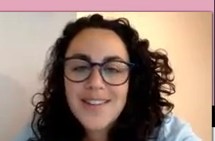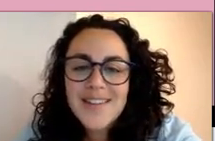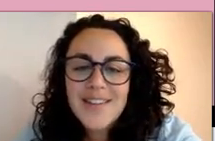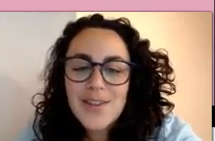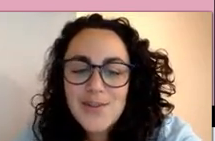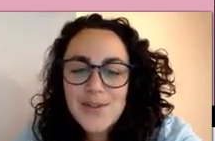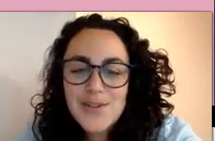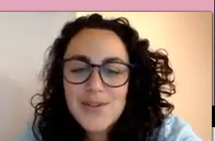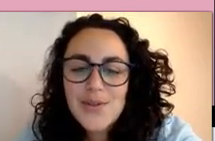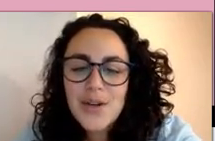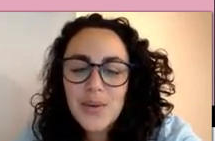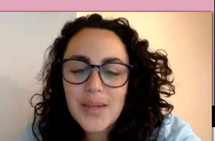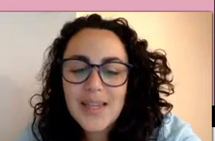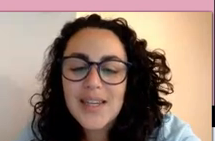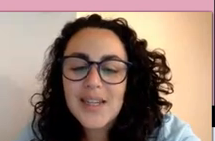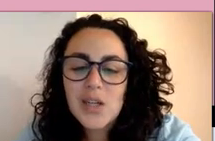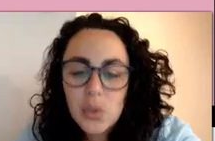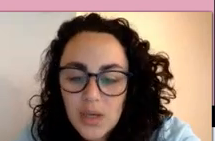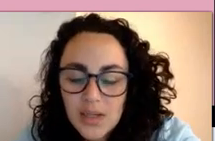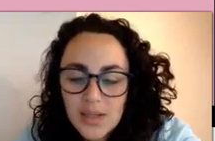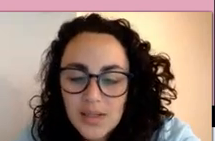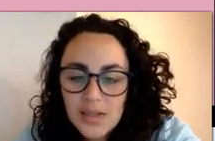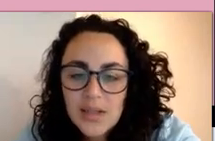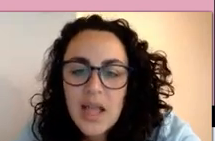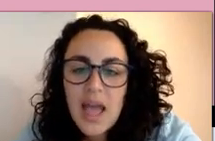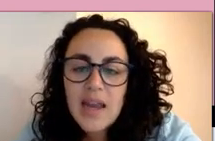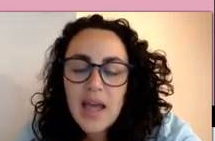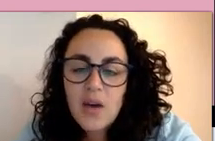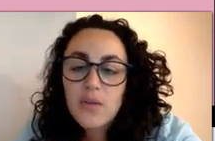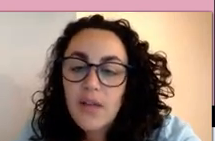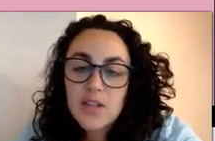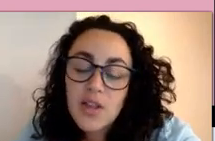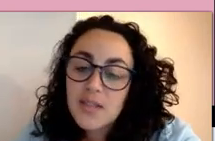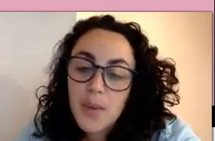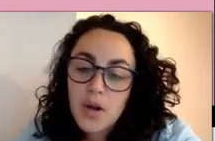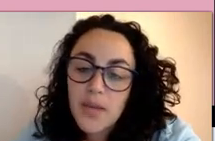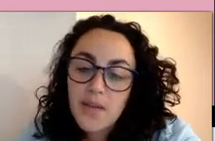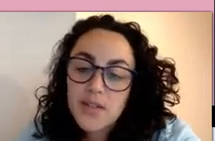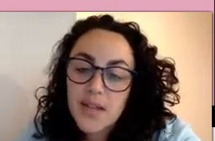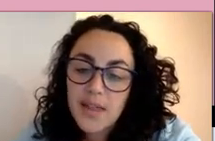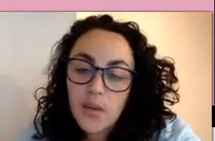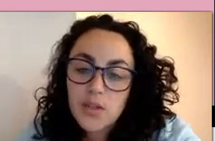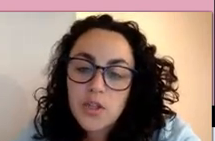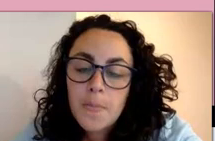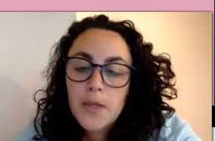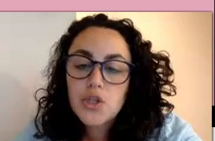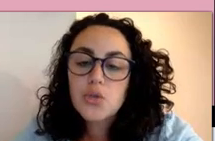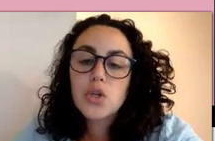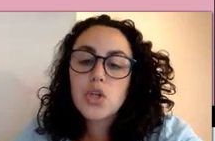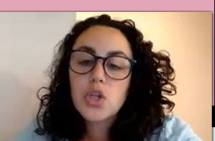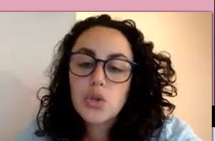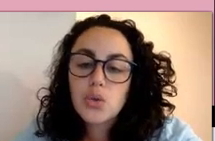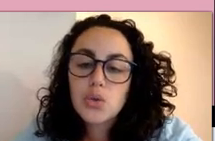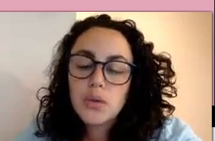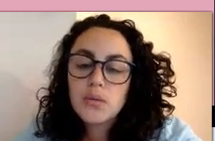try. QU, queen, Q. And now, as our last part, we have our sign language. To